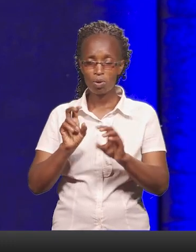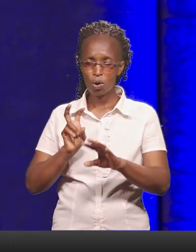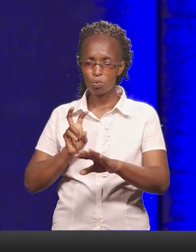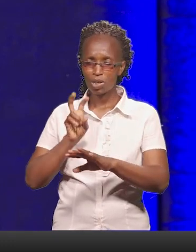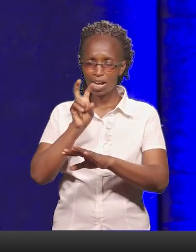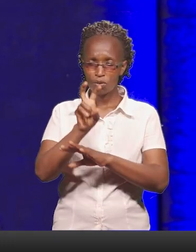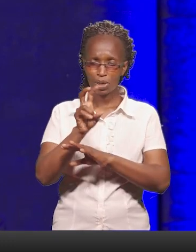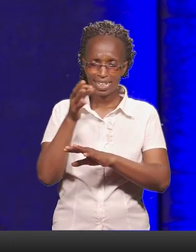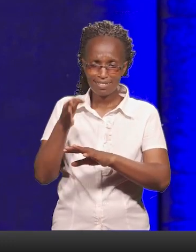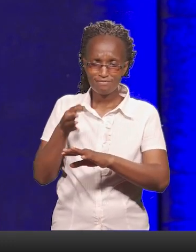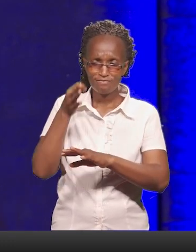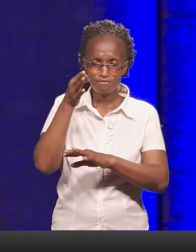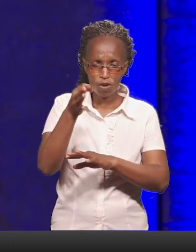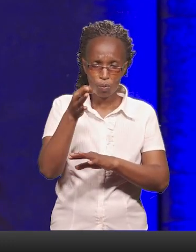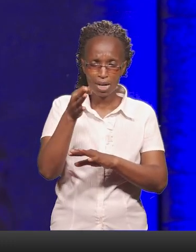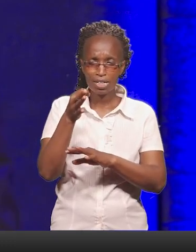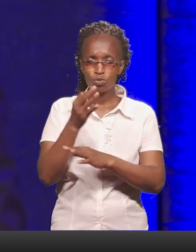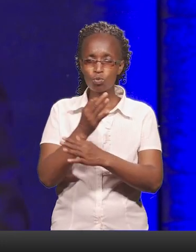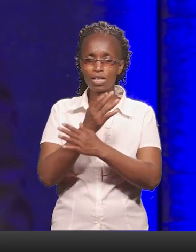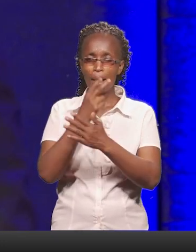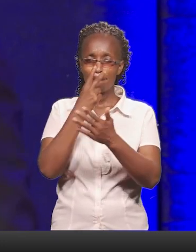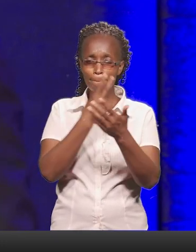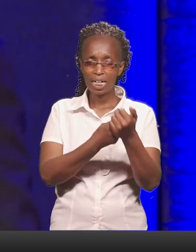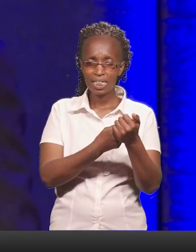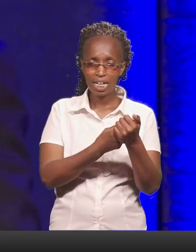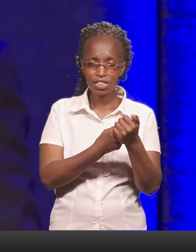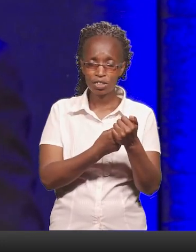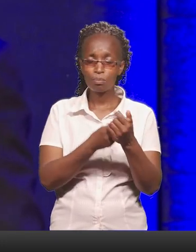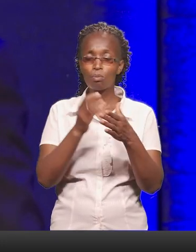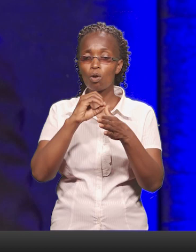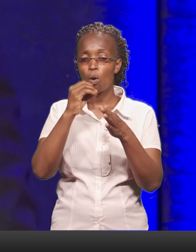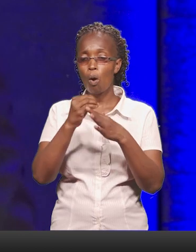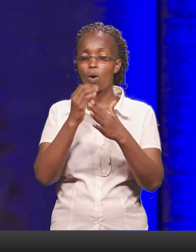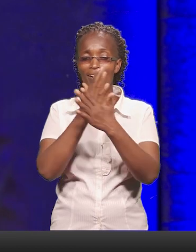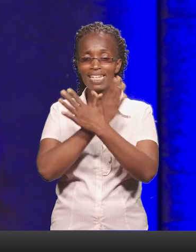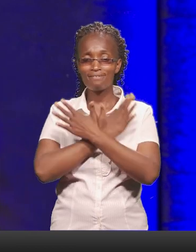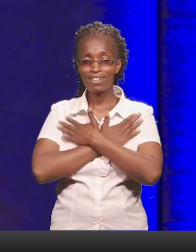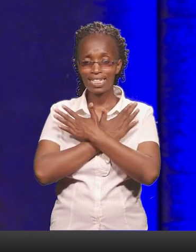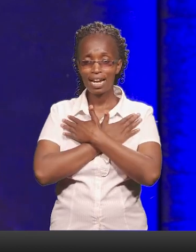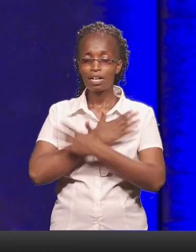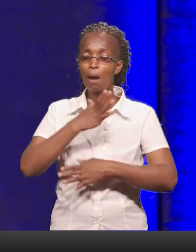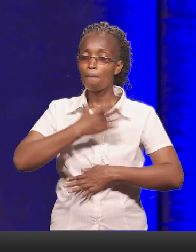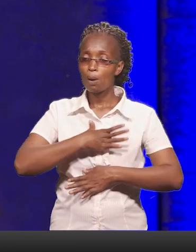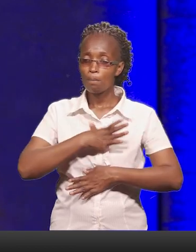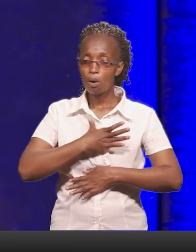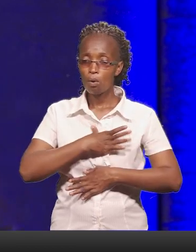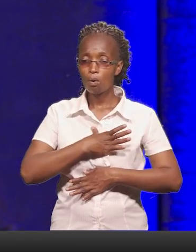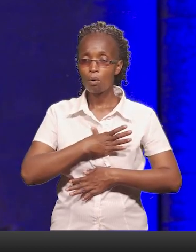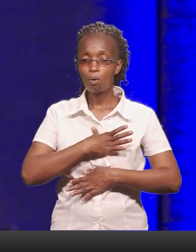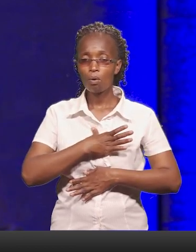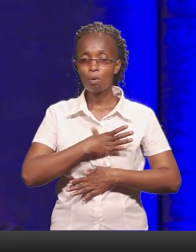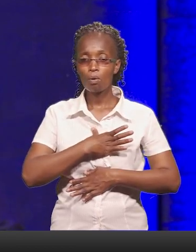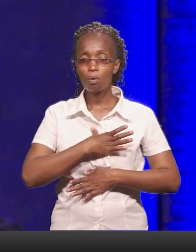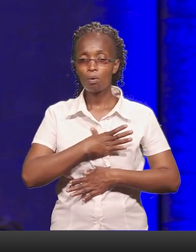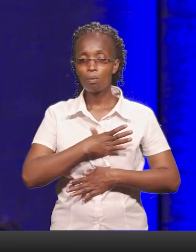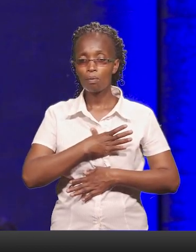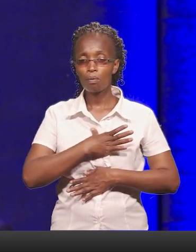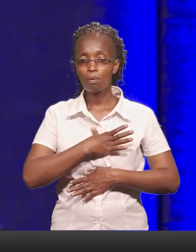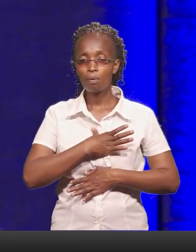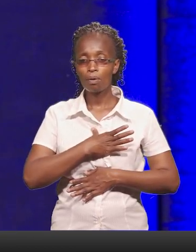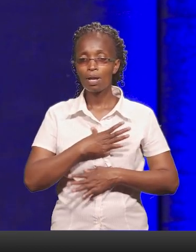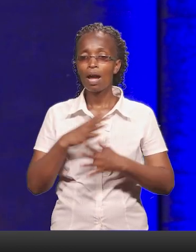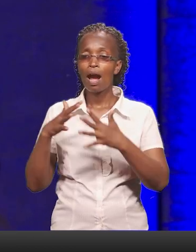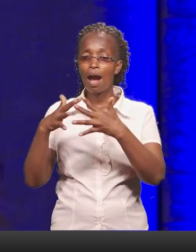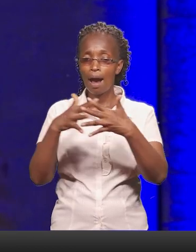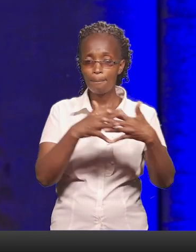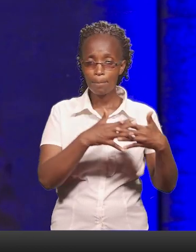forward to the partnership of friends and people of goodwill,